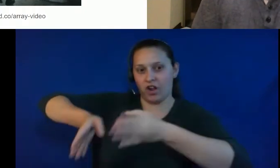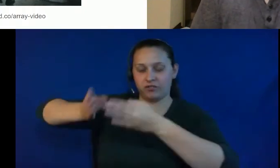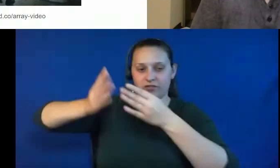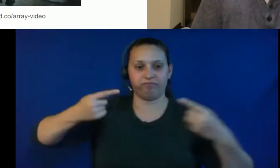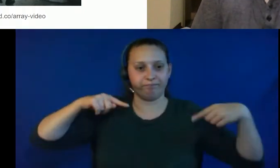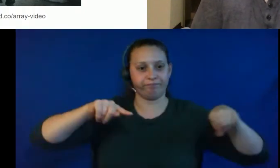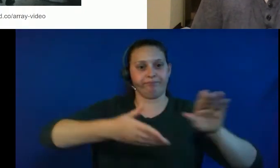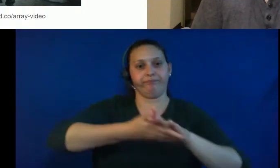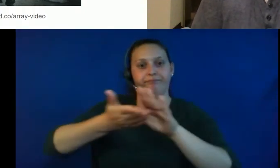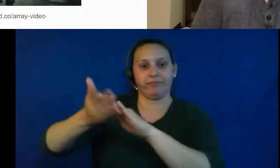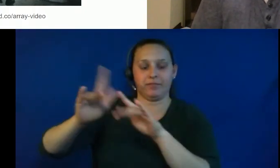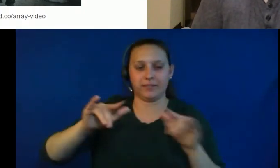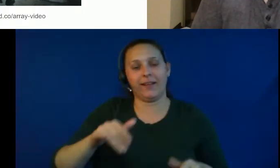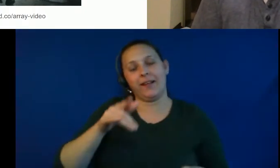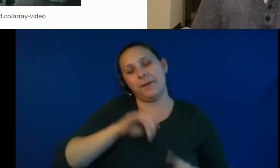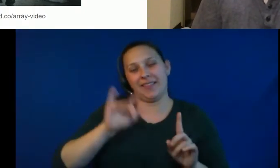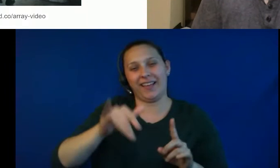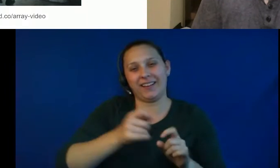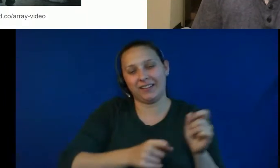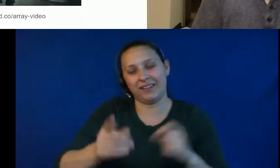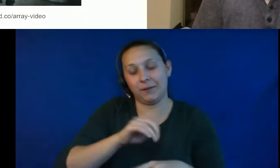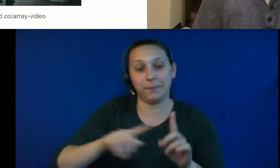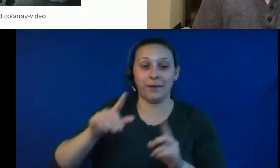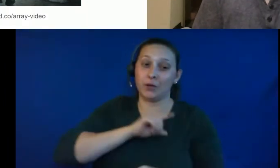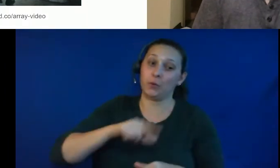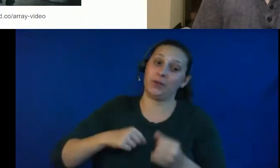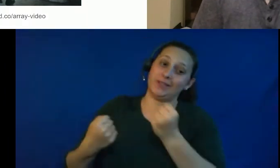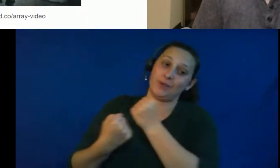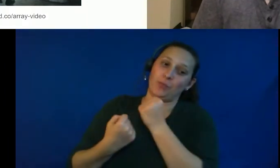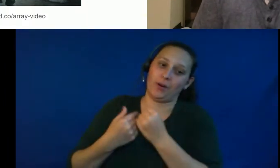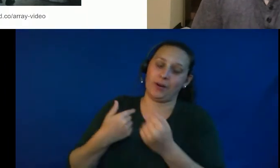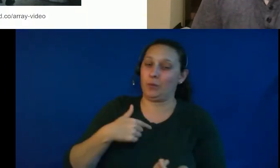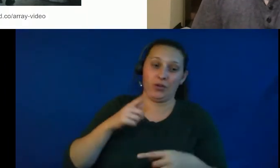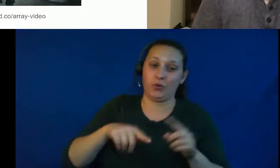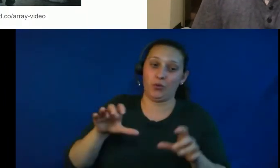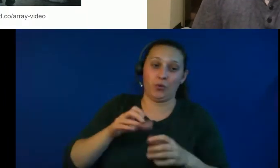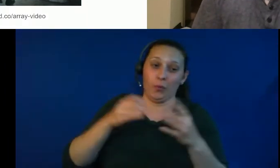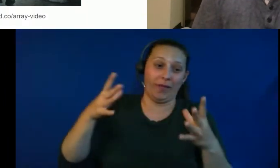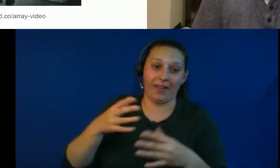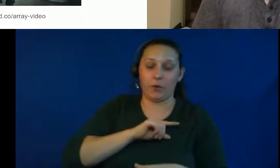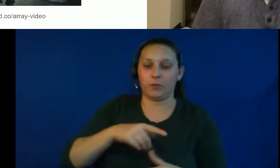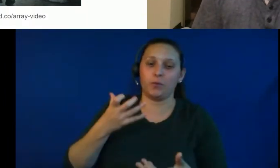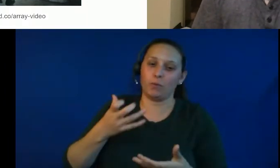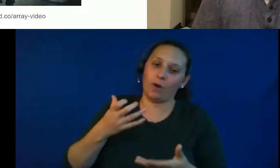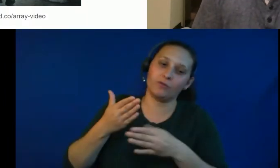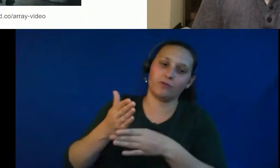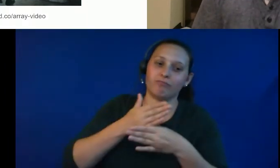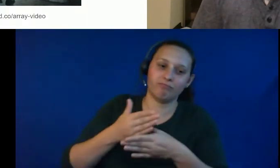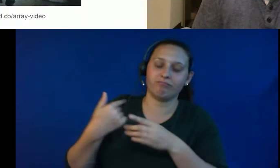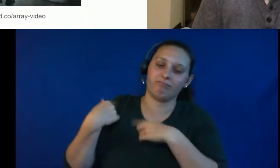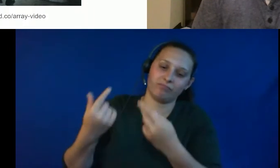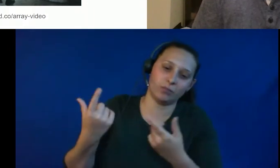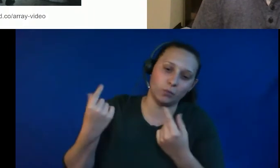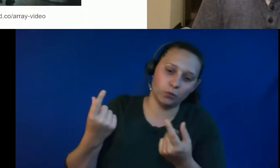year. But we couldn't have done it without the support from Queens, and which is why we wanted to return and really share what we've done so far since